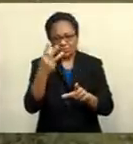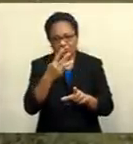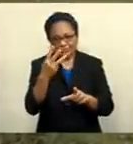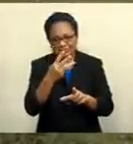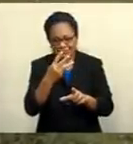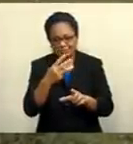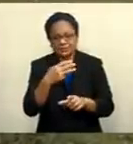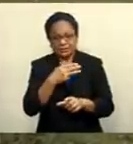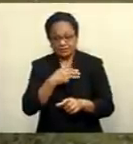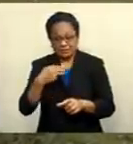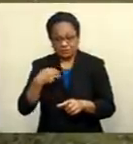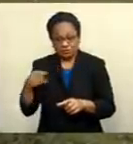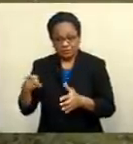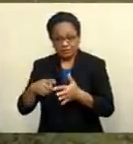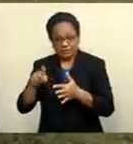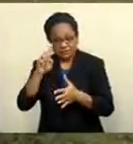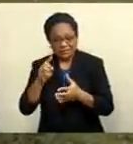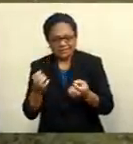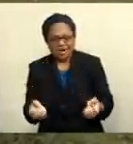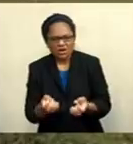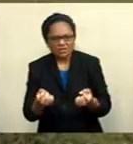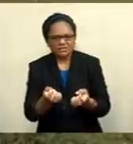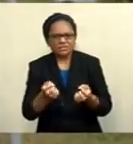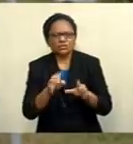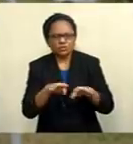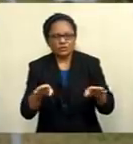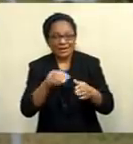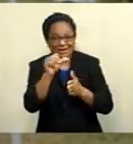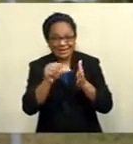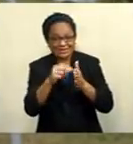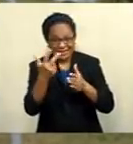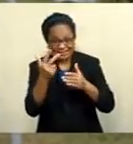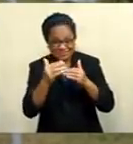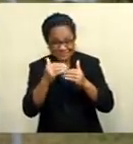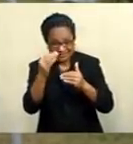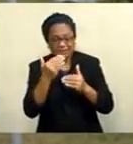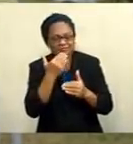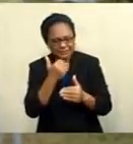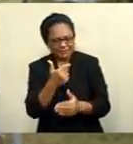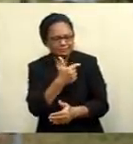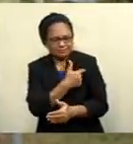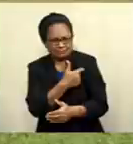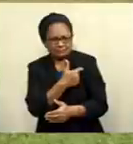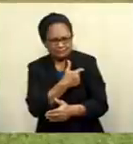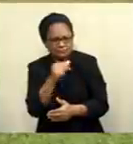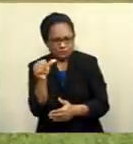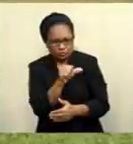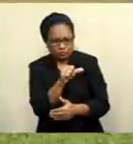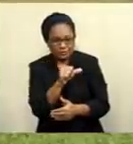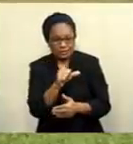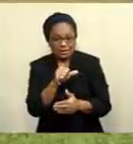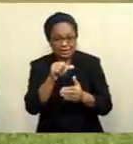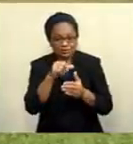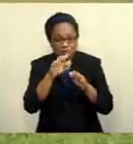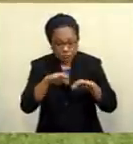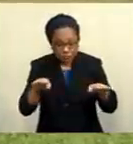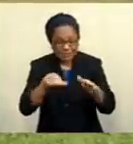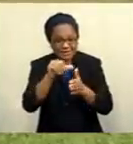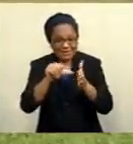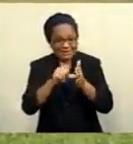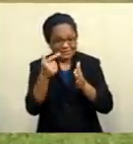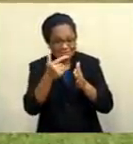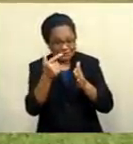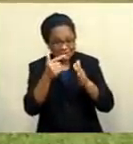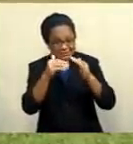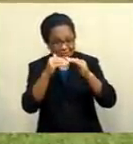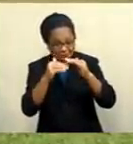encouraging children aged 18 years and above to get fully vaccinated. Kumar says for students aged 17, the Health